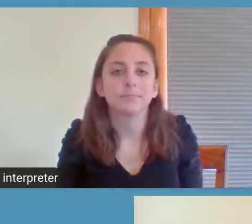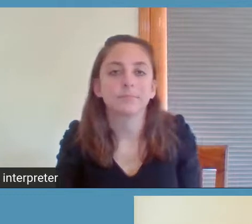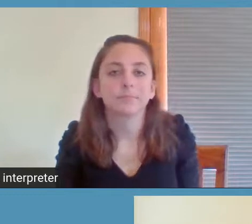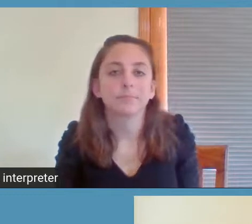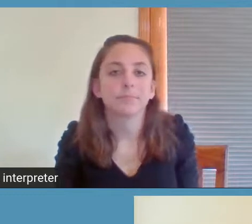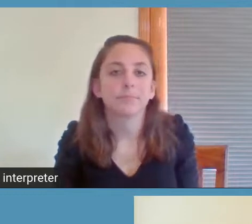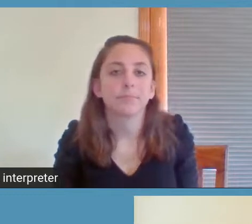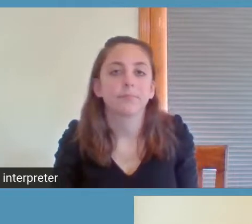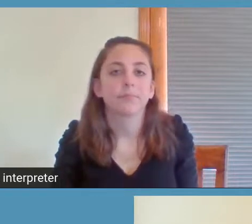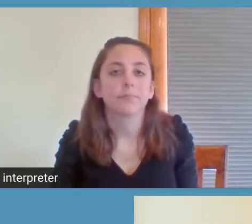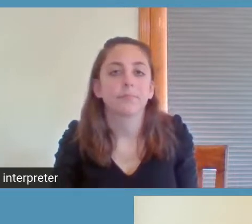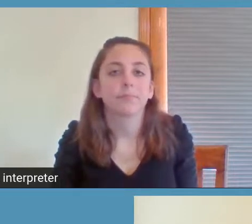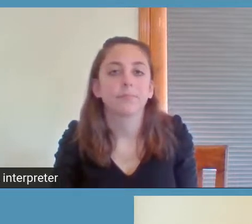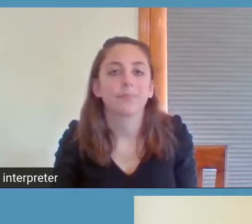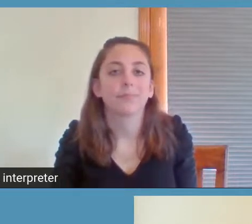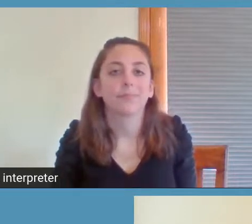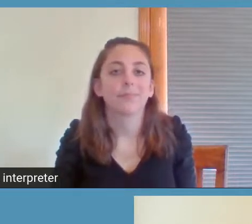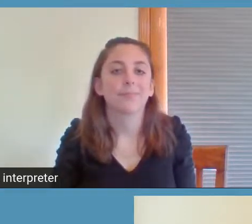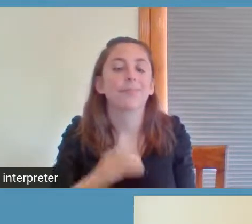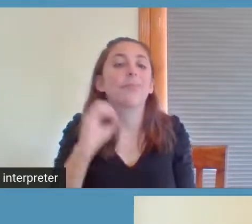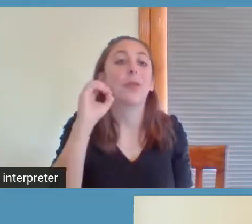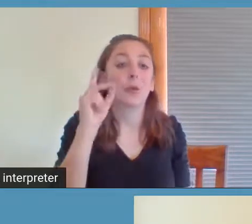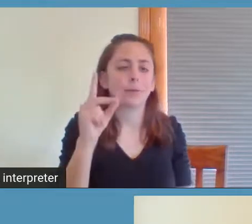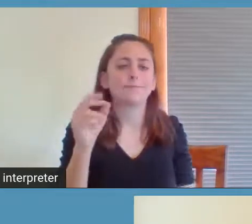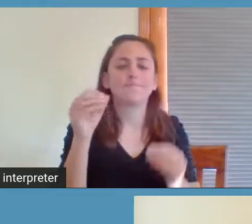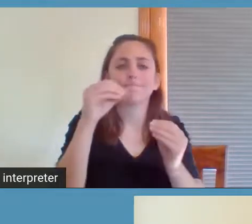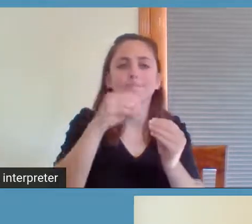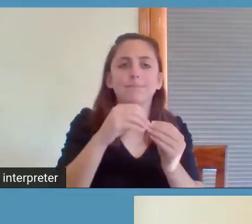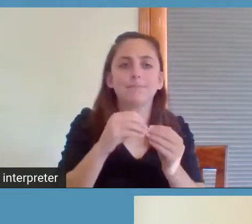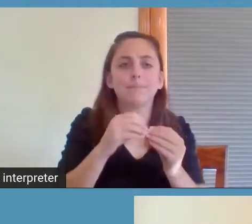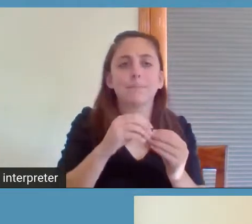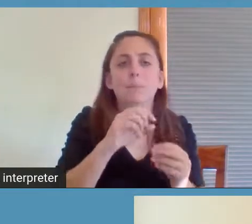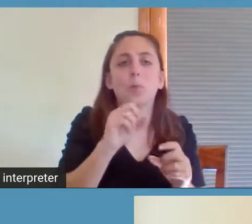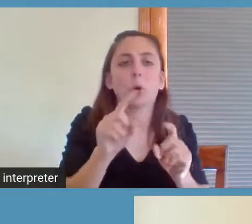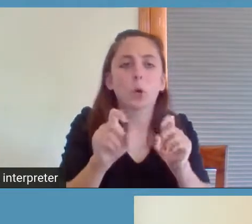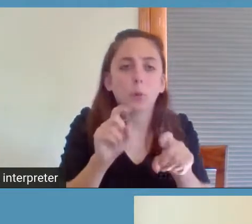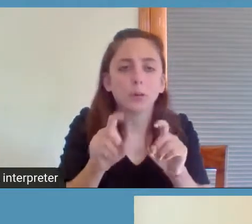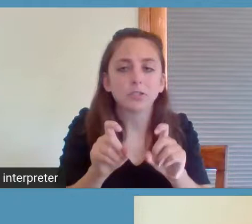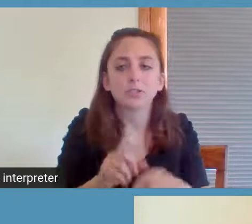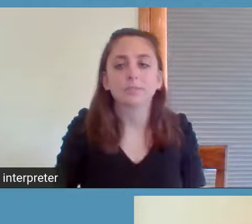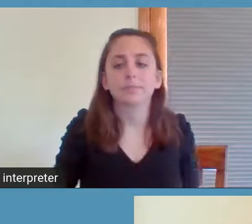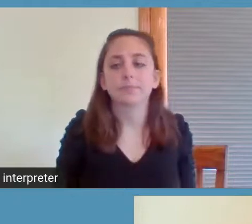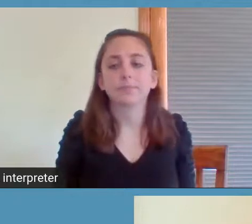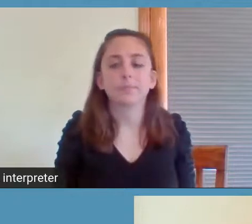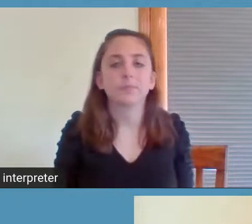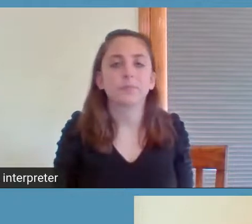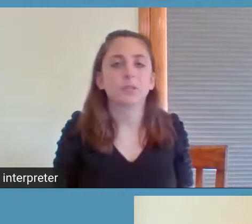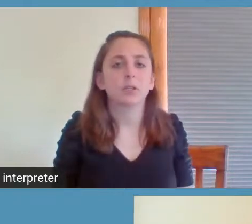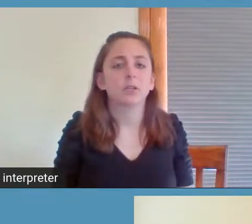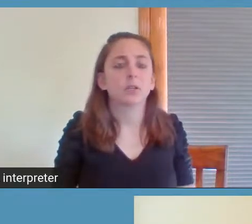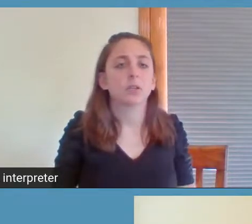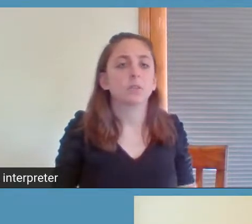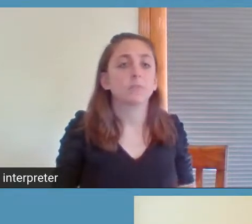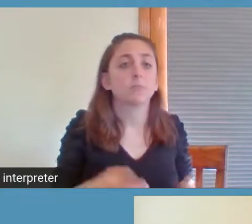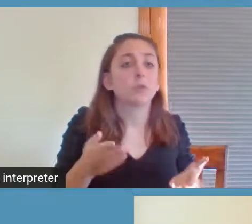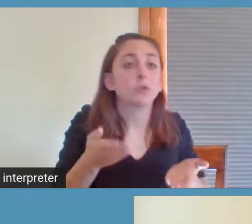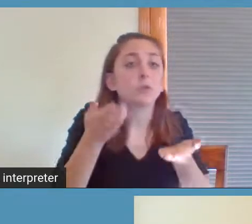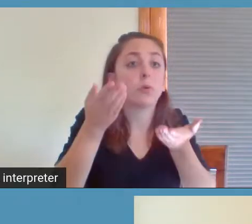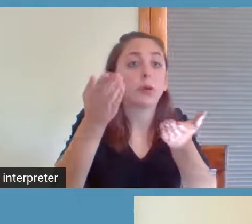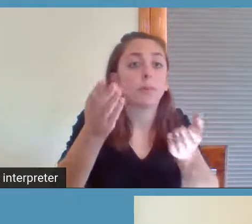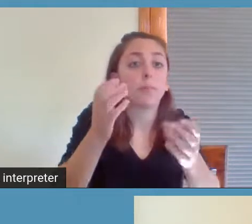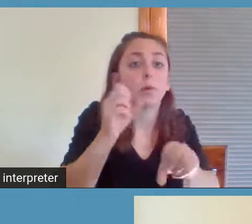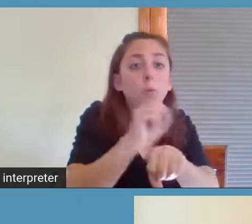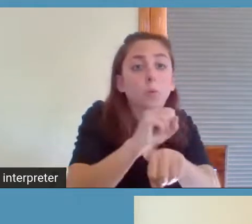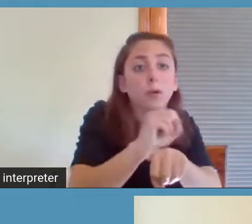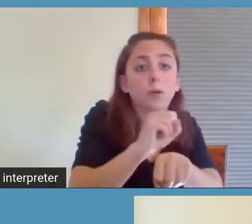Okay, I got more questions coming in. We're gonna keep them coming at you. Do you recommend working with university classes or other